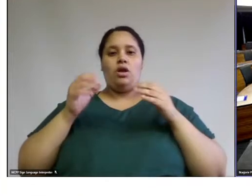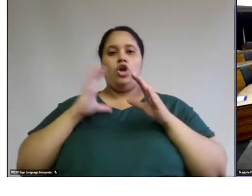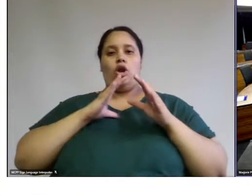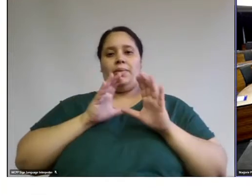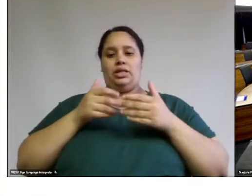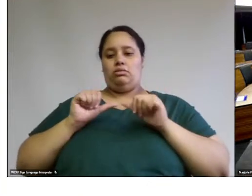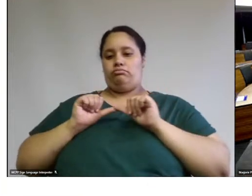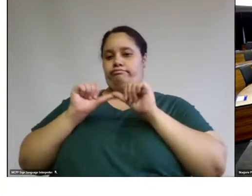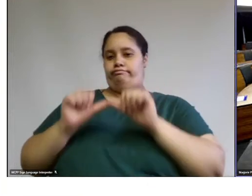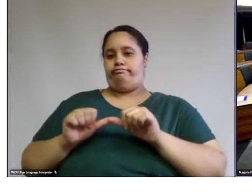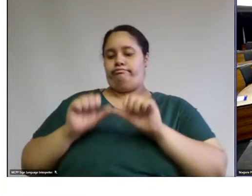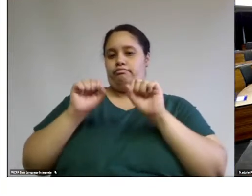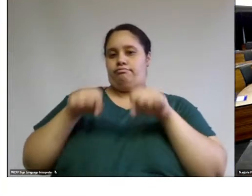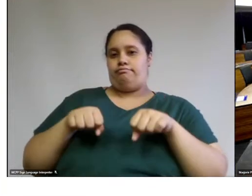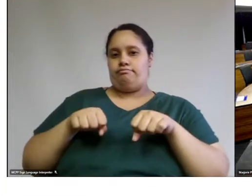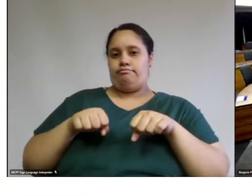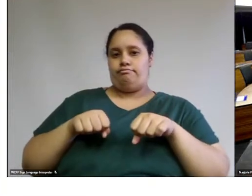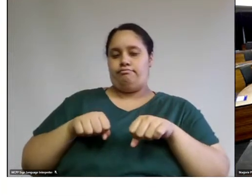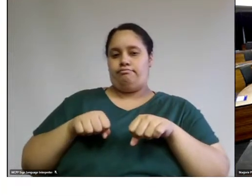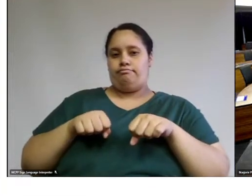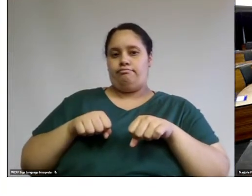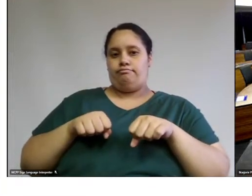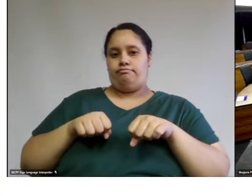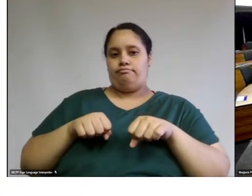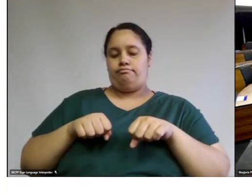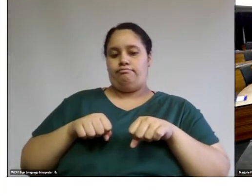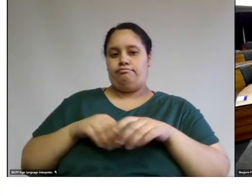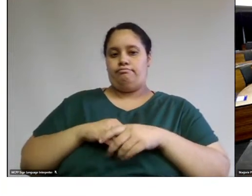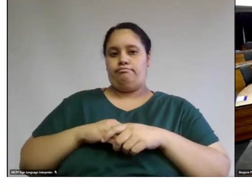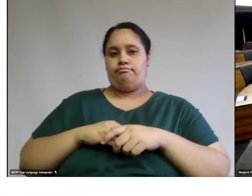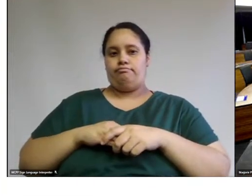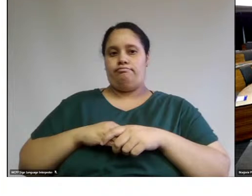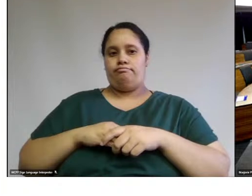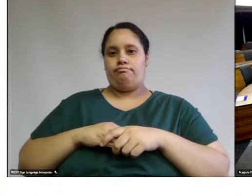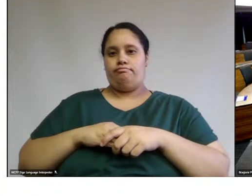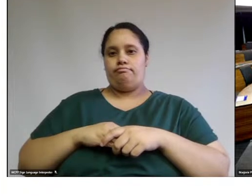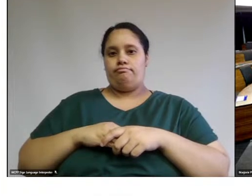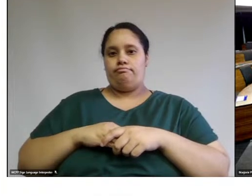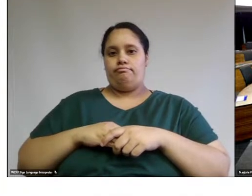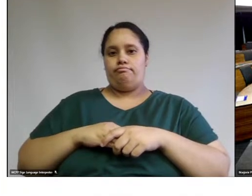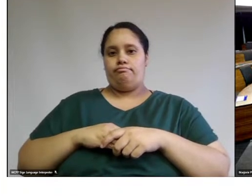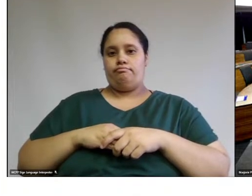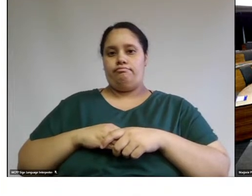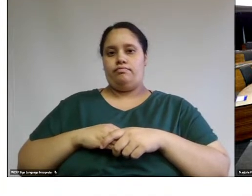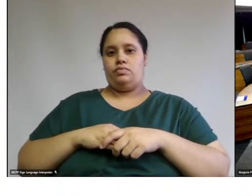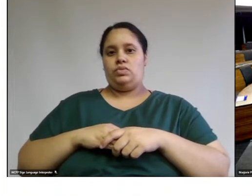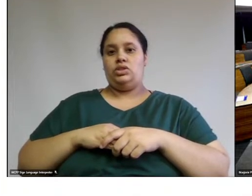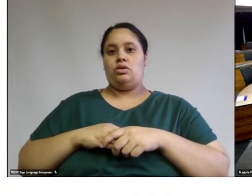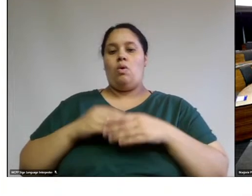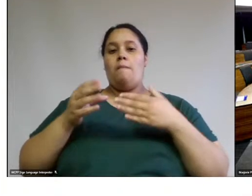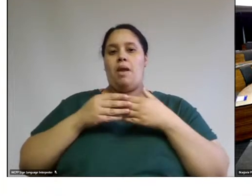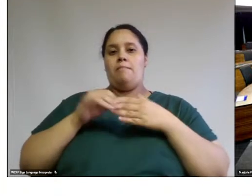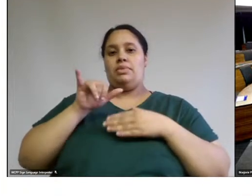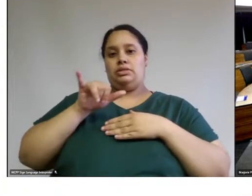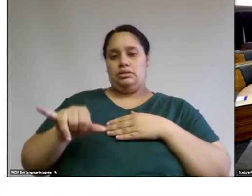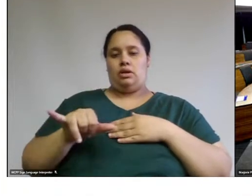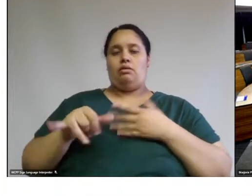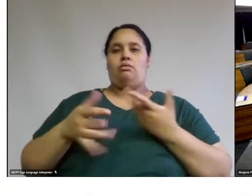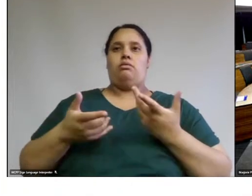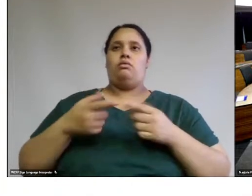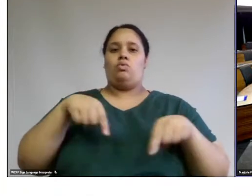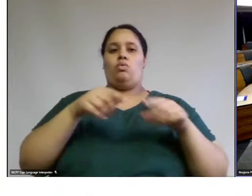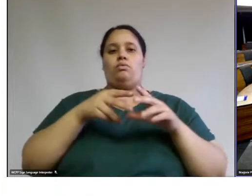the members of the provincial legislatures can remain behind, so that we can finalize business of the committee.